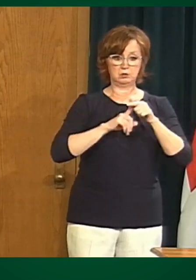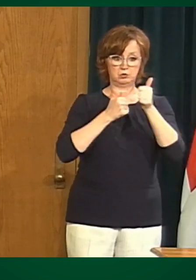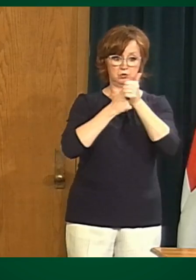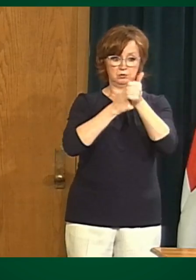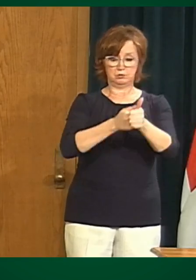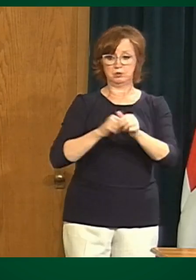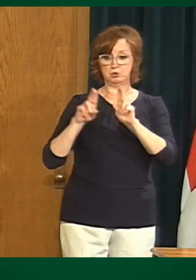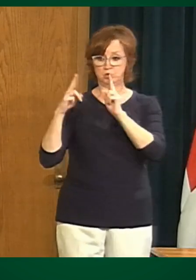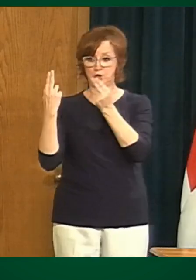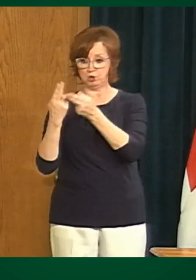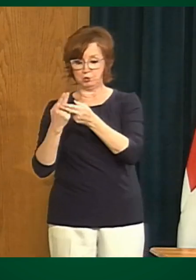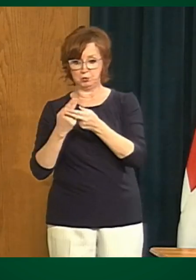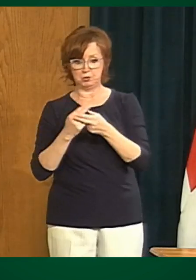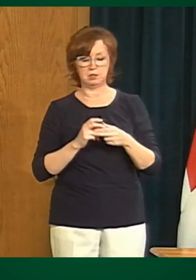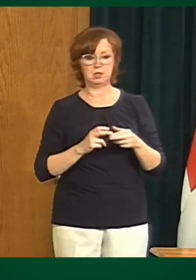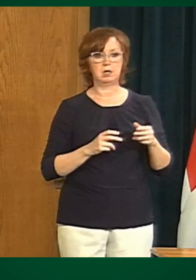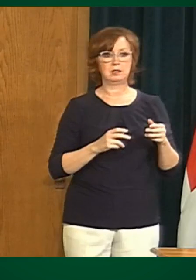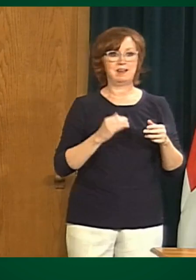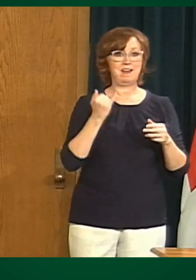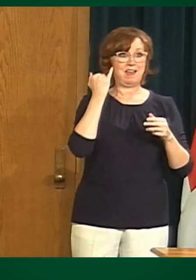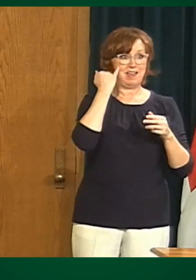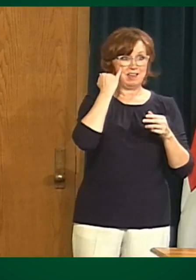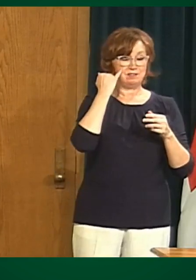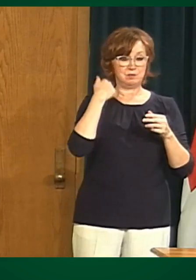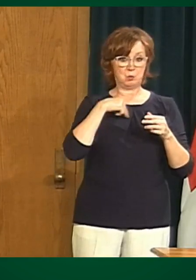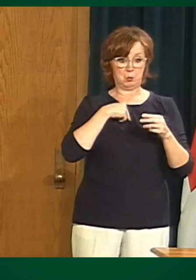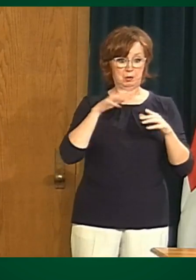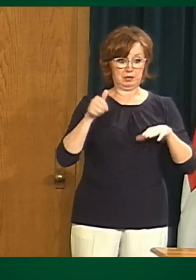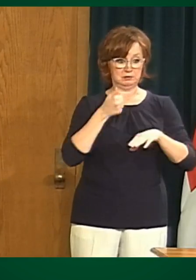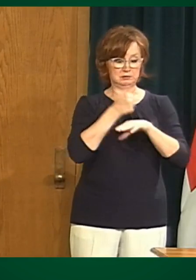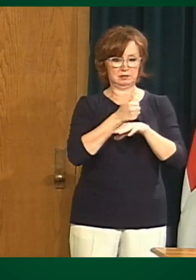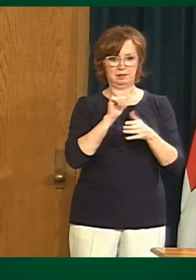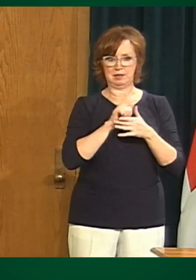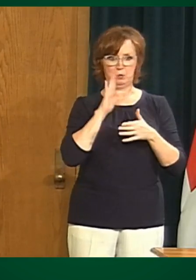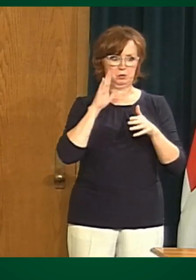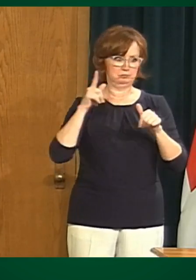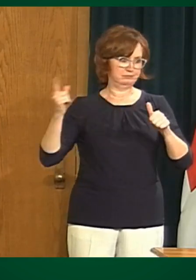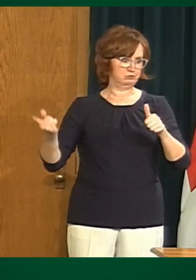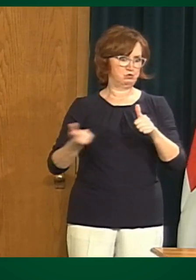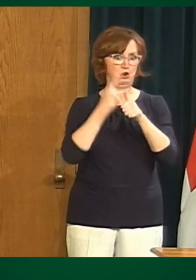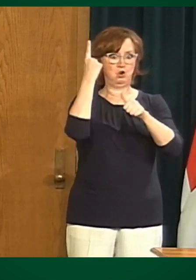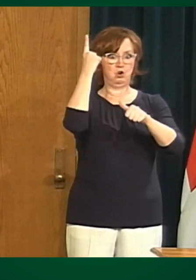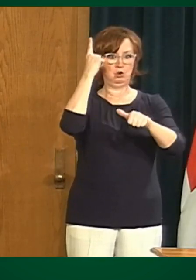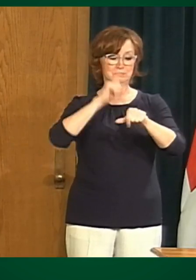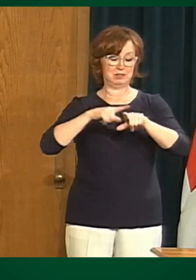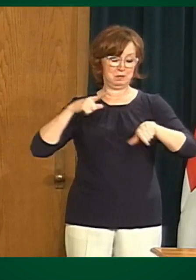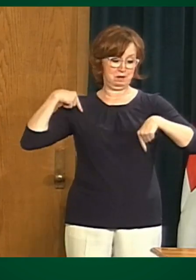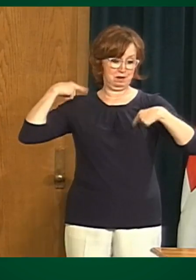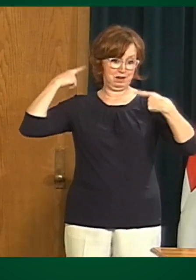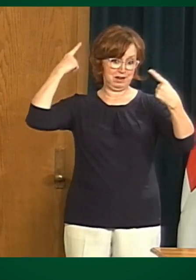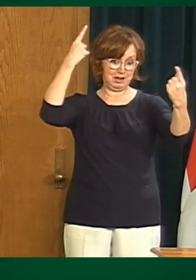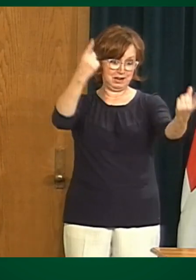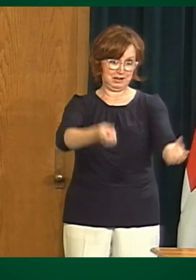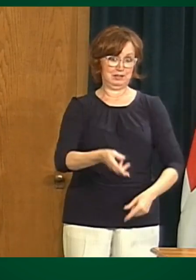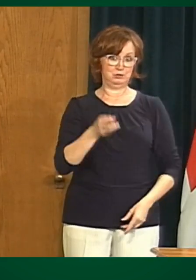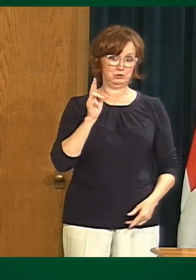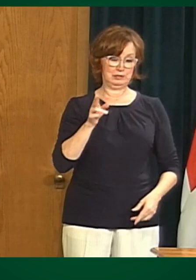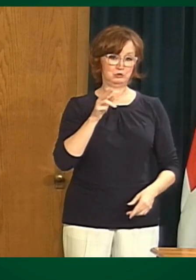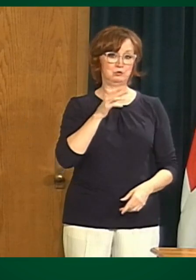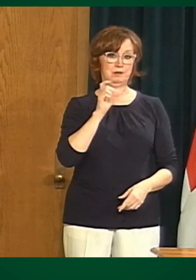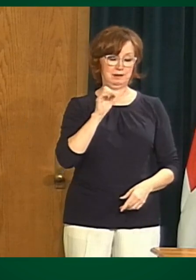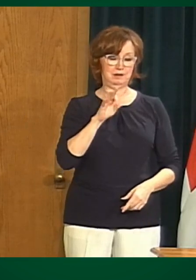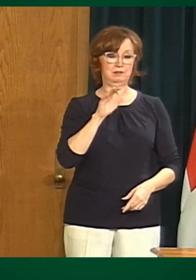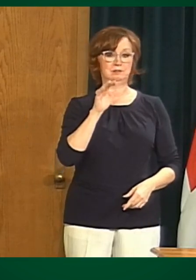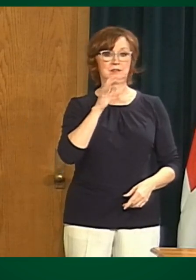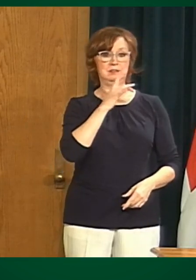sir? Well, if that was to be done, that would be unprecedented in the province's history, and I'm aware of very few cases, if any, across Canada